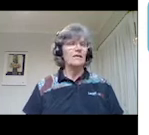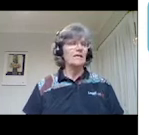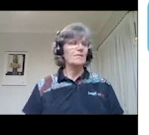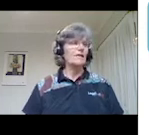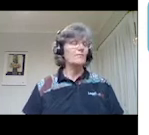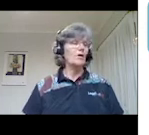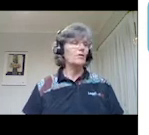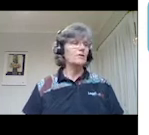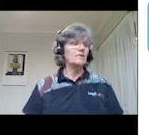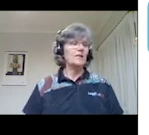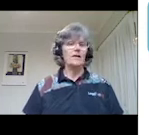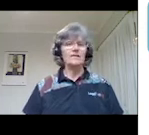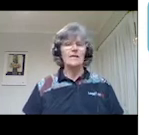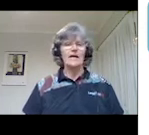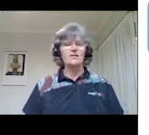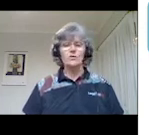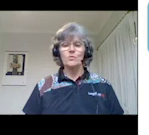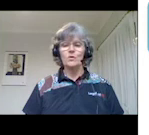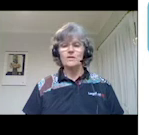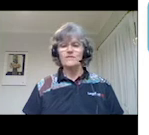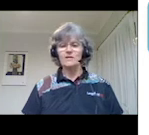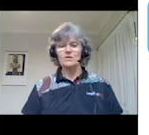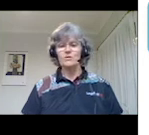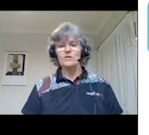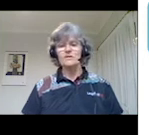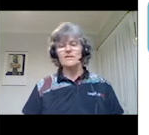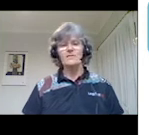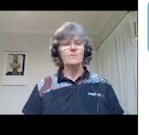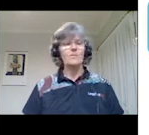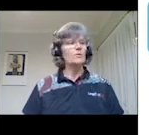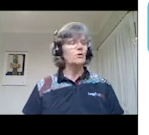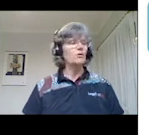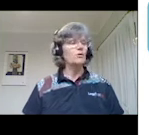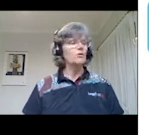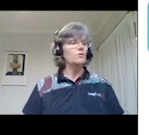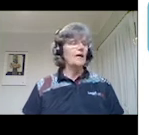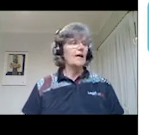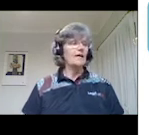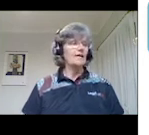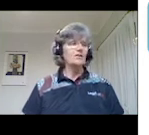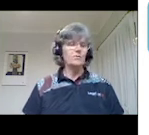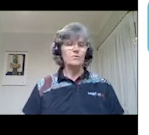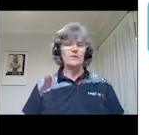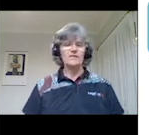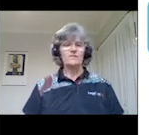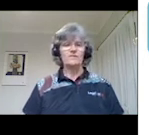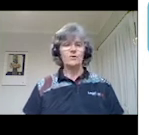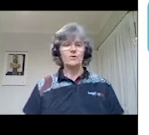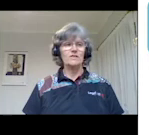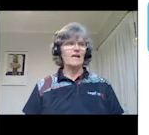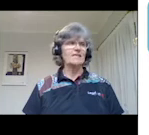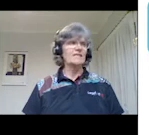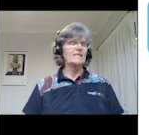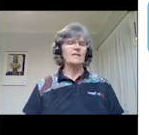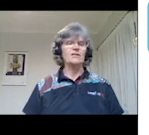words coming up on the slide. And so Work and Development Orders are for people who are eligible.